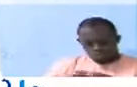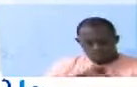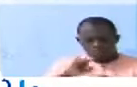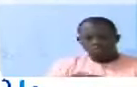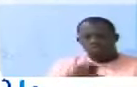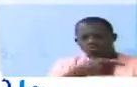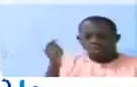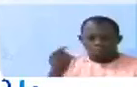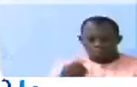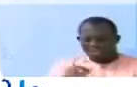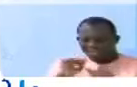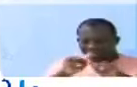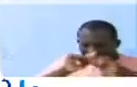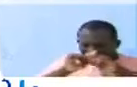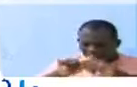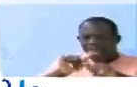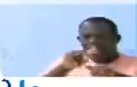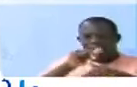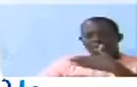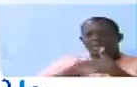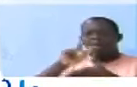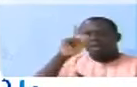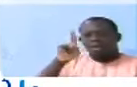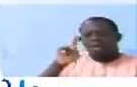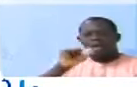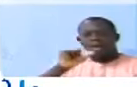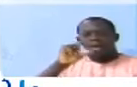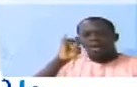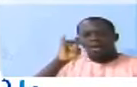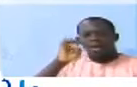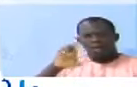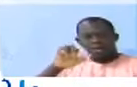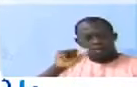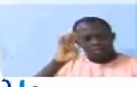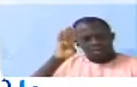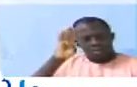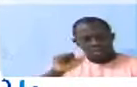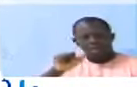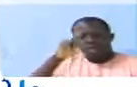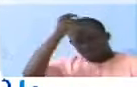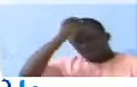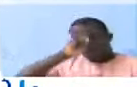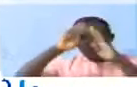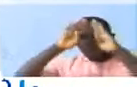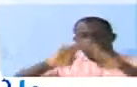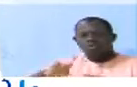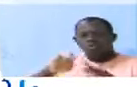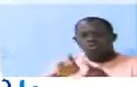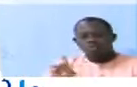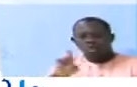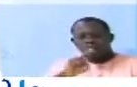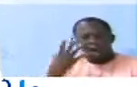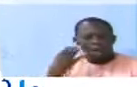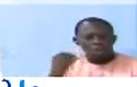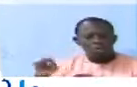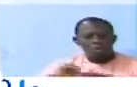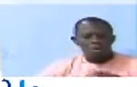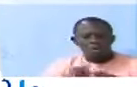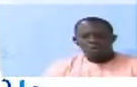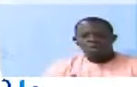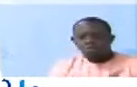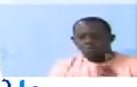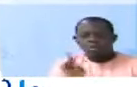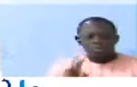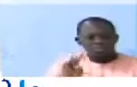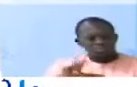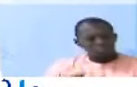jail Karaba police station or for what you? Ntarre jail fo fido to so after cola. We were there